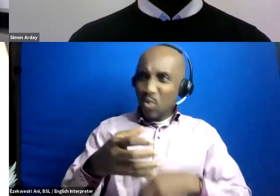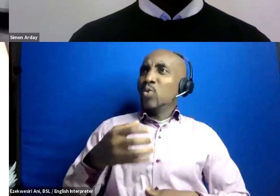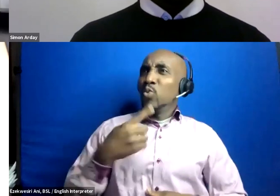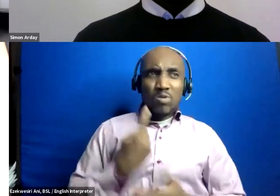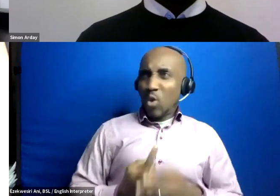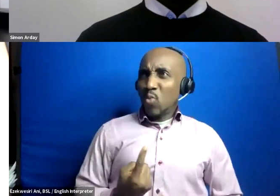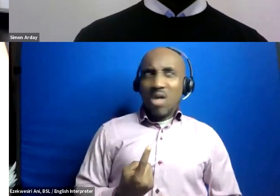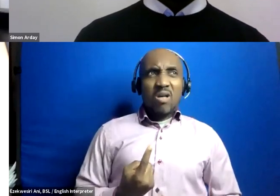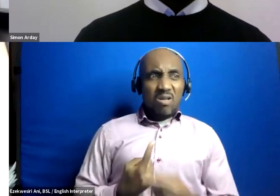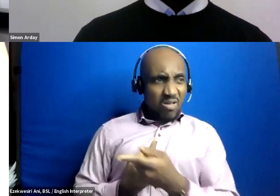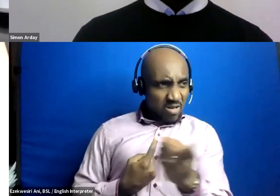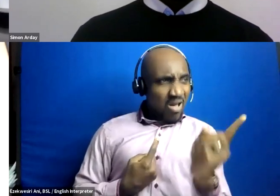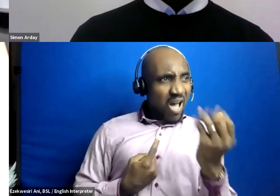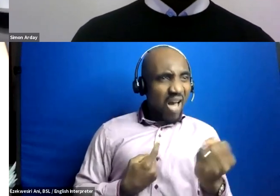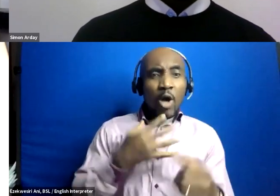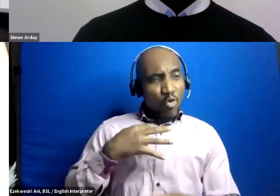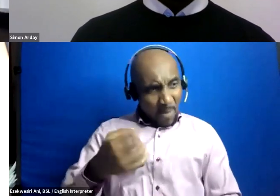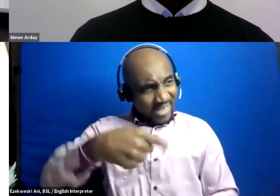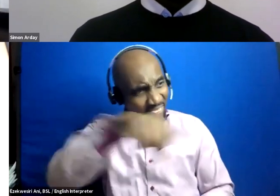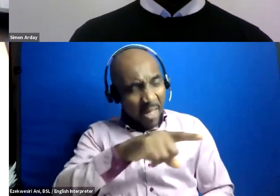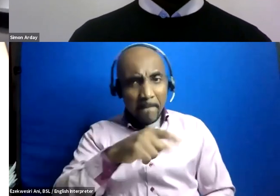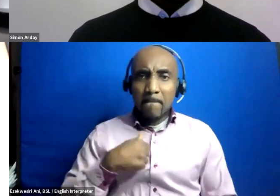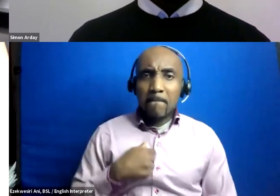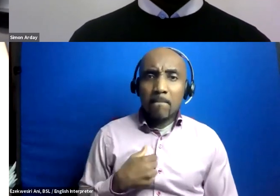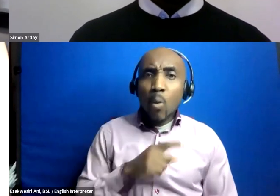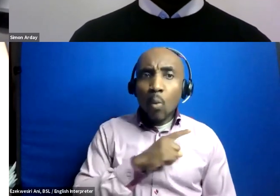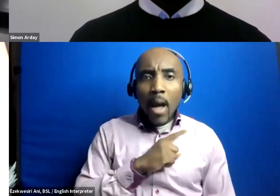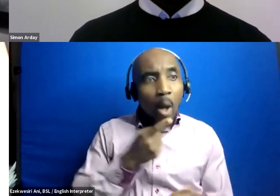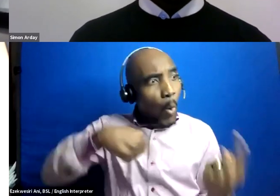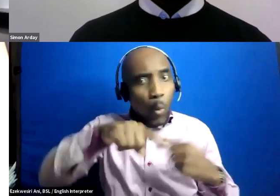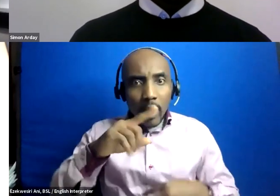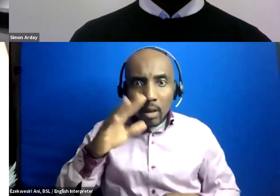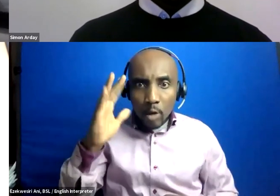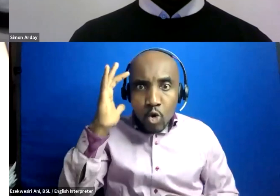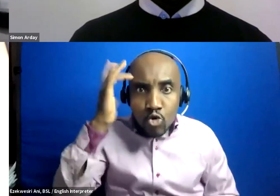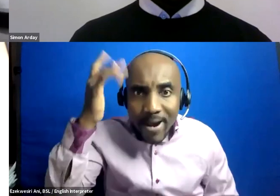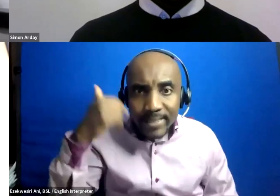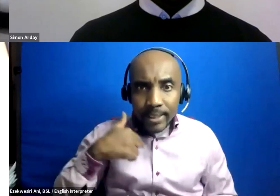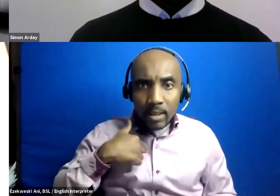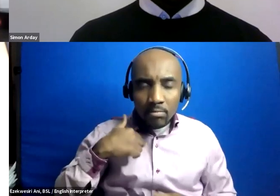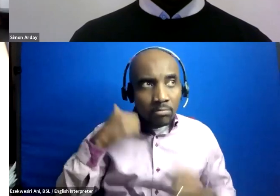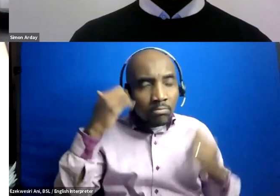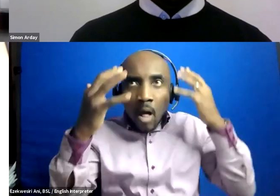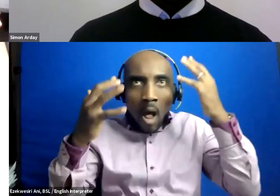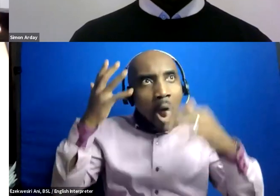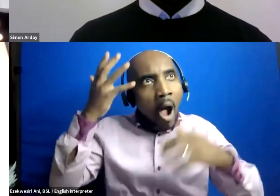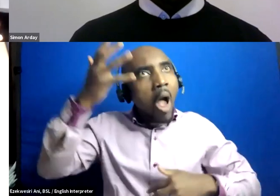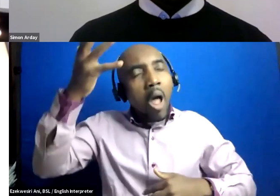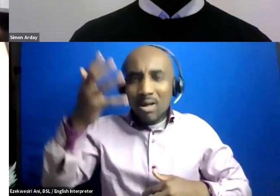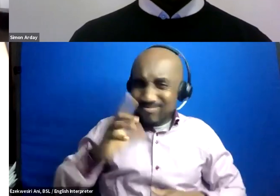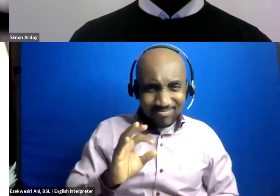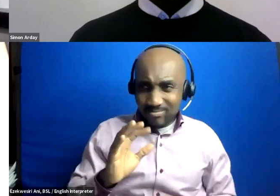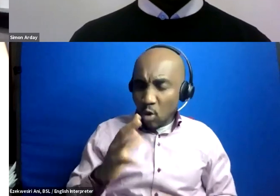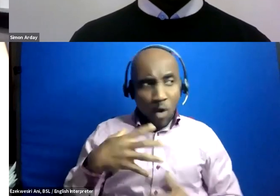people need representing, you know, because we're not crazy, we're not deluded, we're not frightened, we're not scary